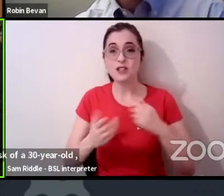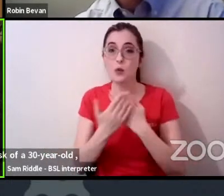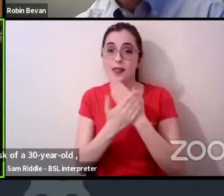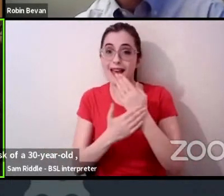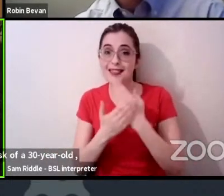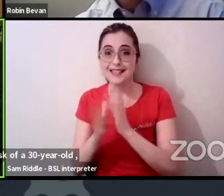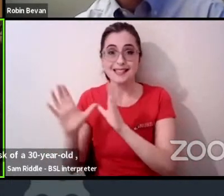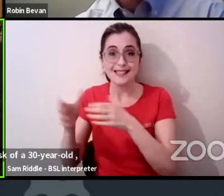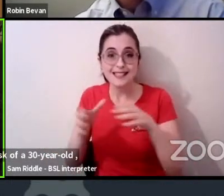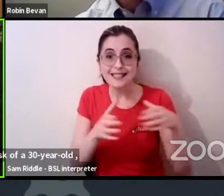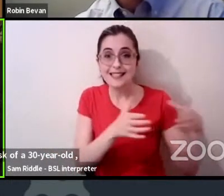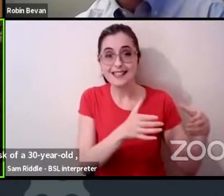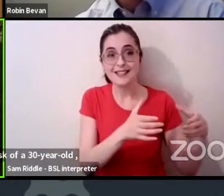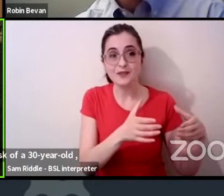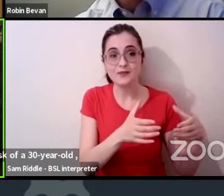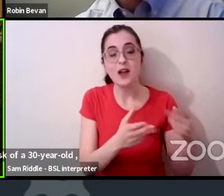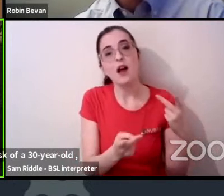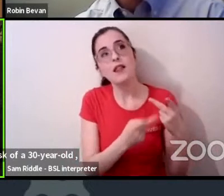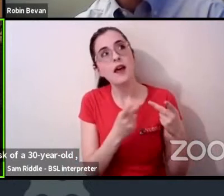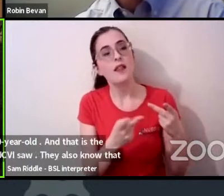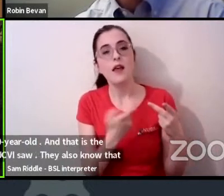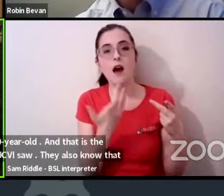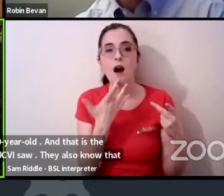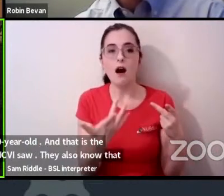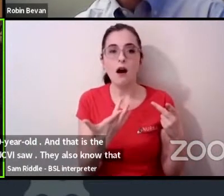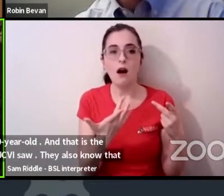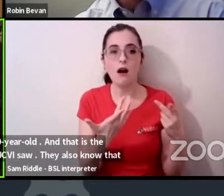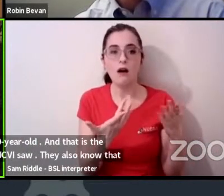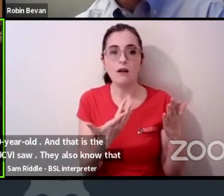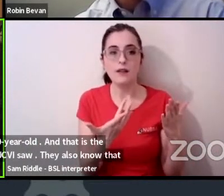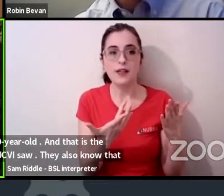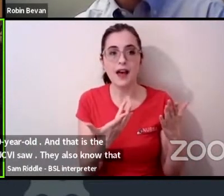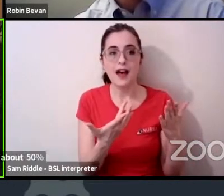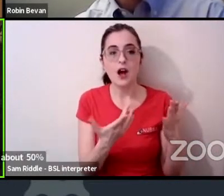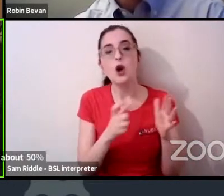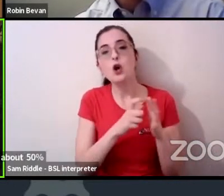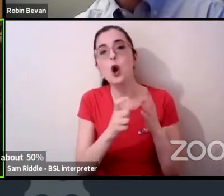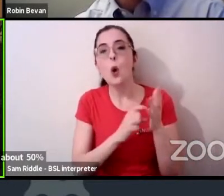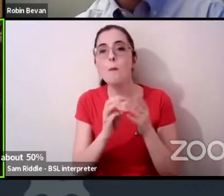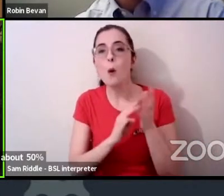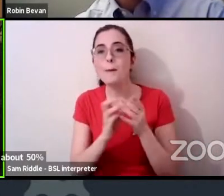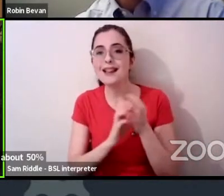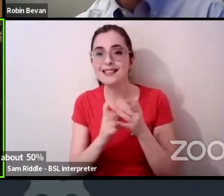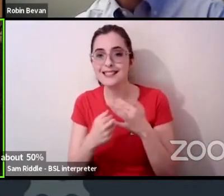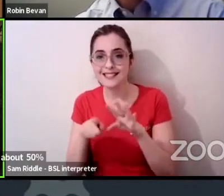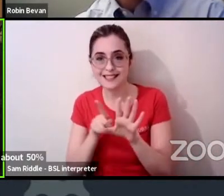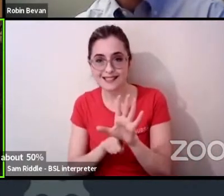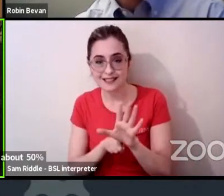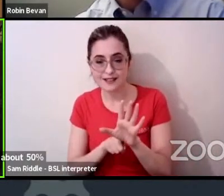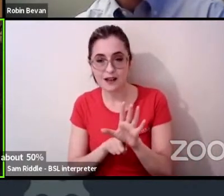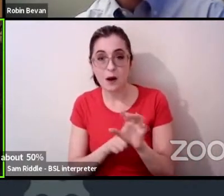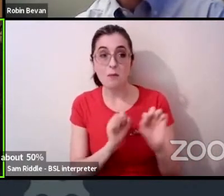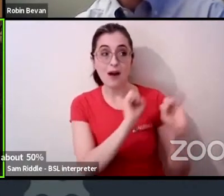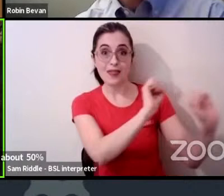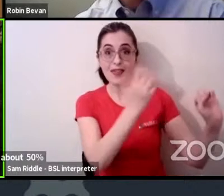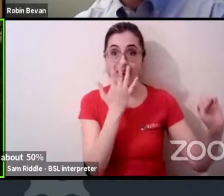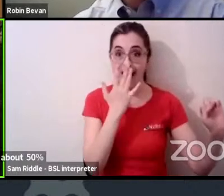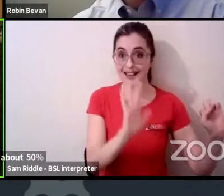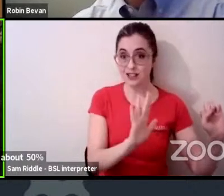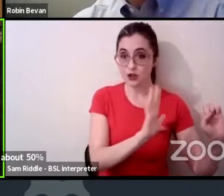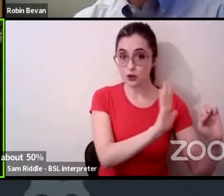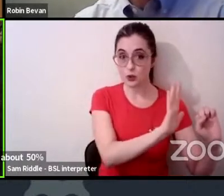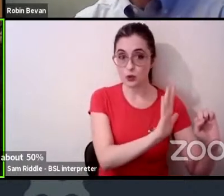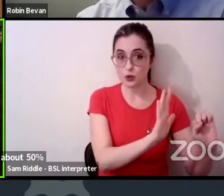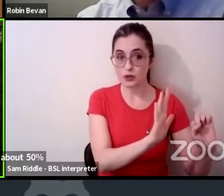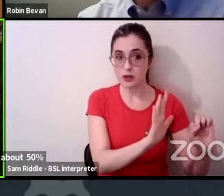about previously, and then there are the comorbidities. But their attitude was, with